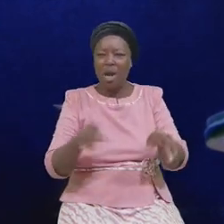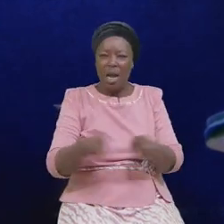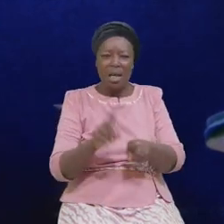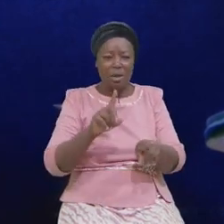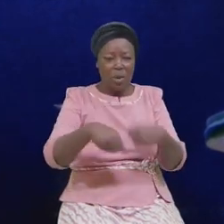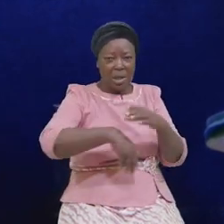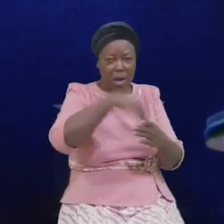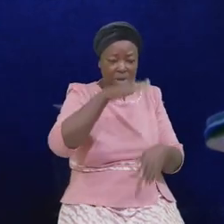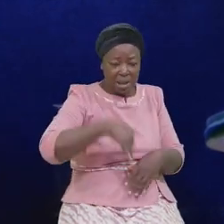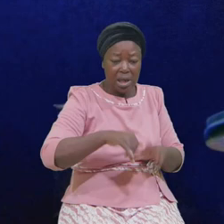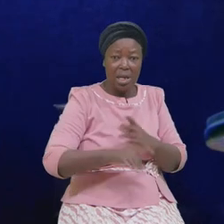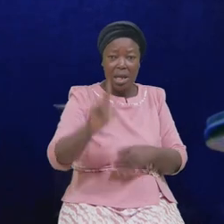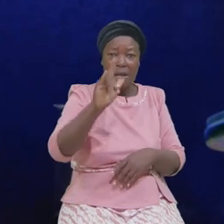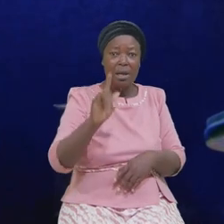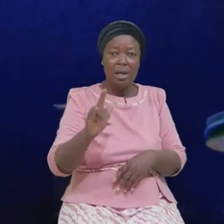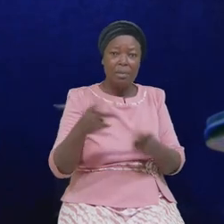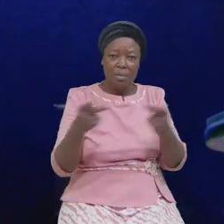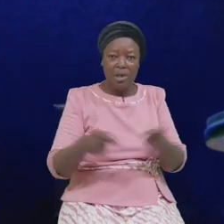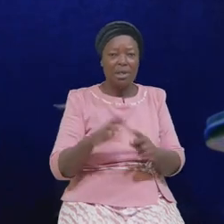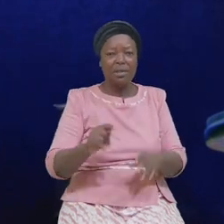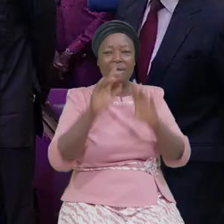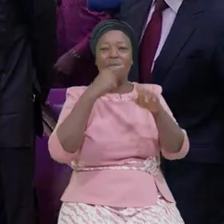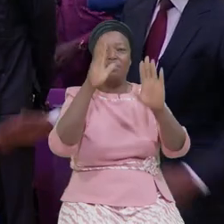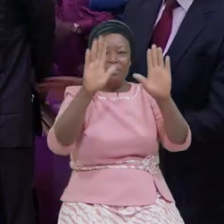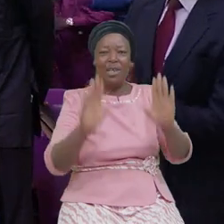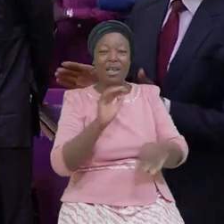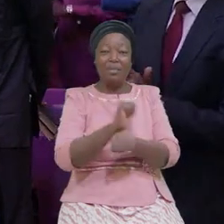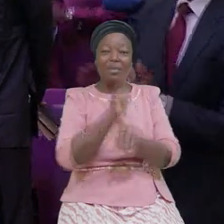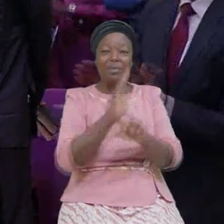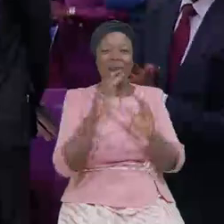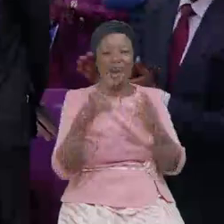in the airport, the miracle happened.